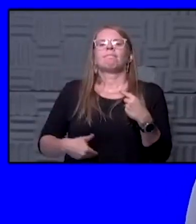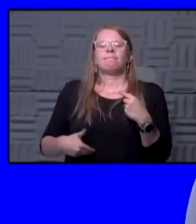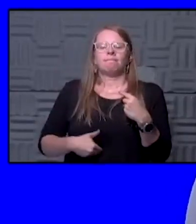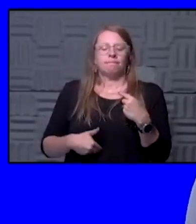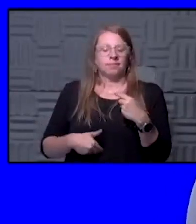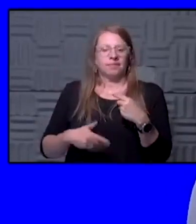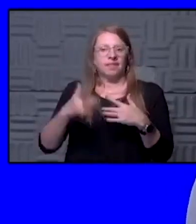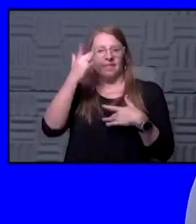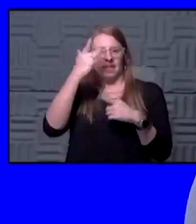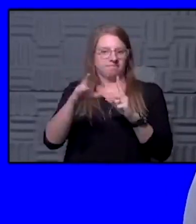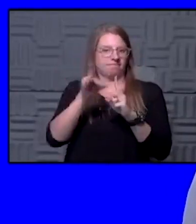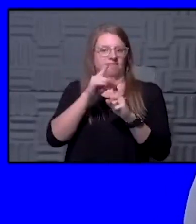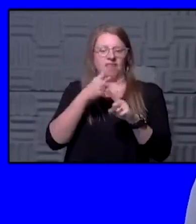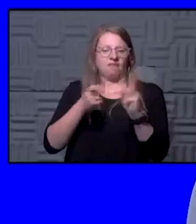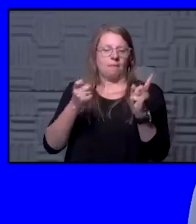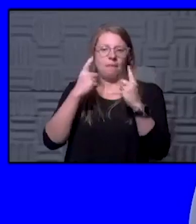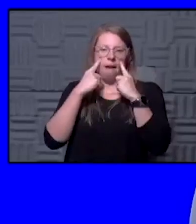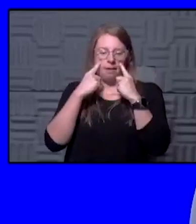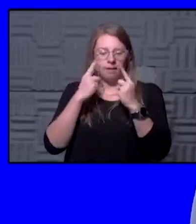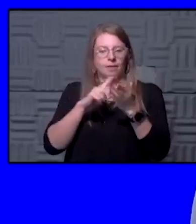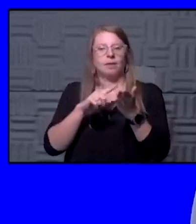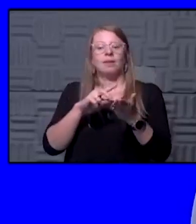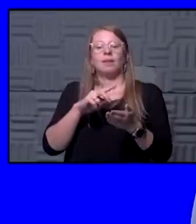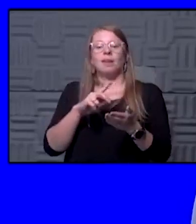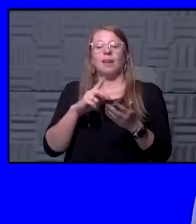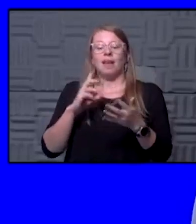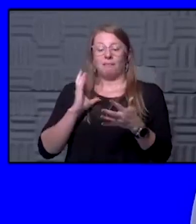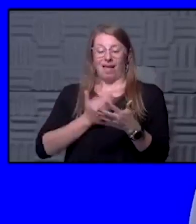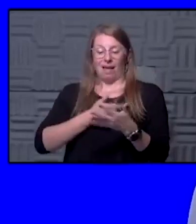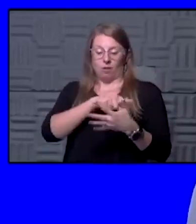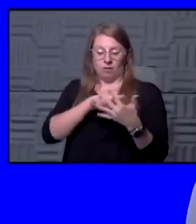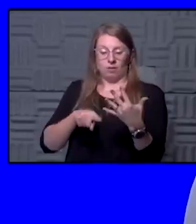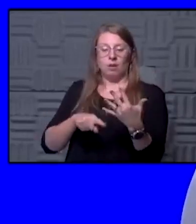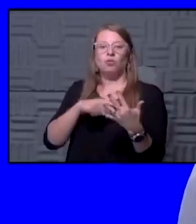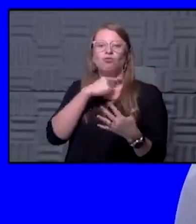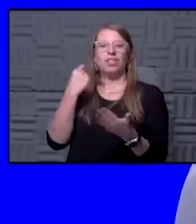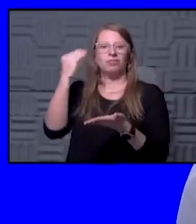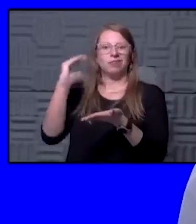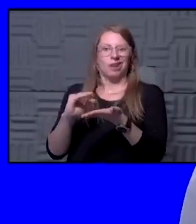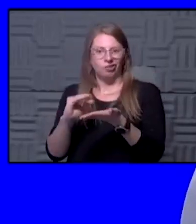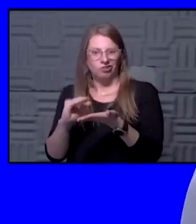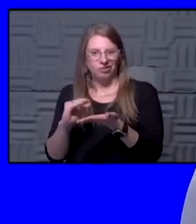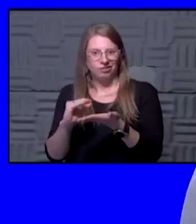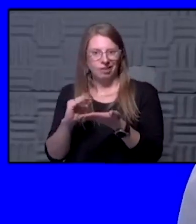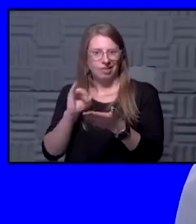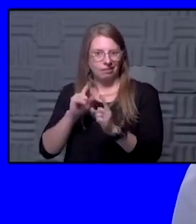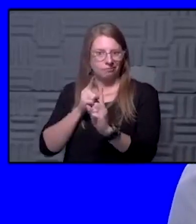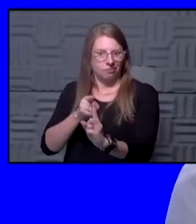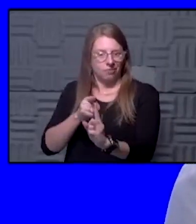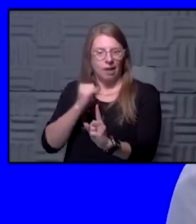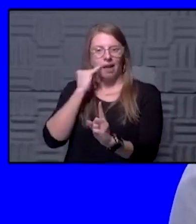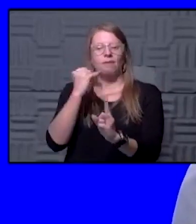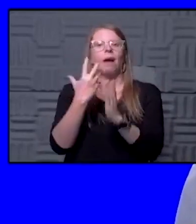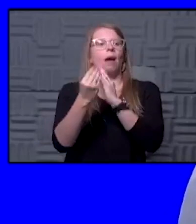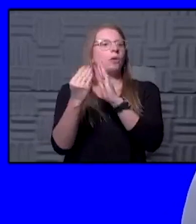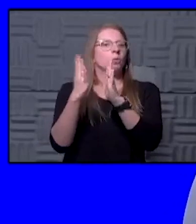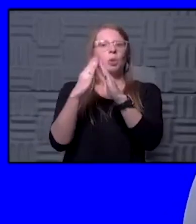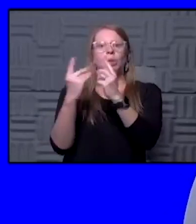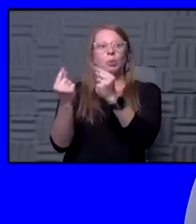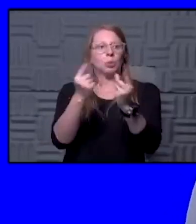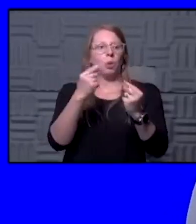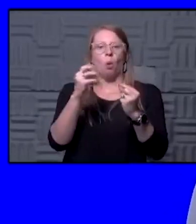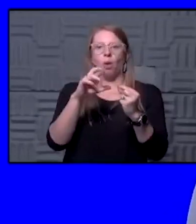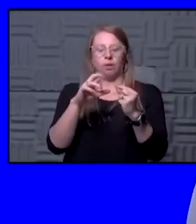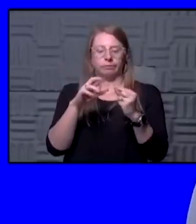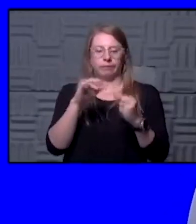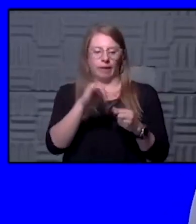talk about risk reduction, and you can reduce the risk as much as possible. But if you are out in the community, if you are in these places, there is